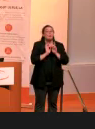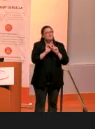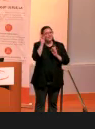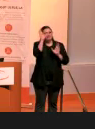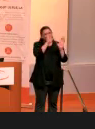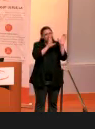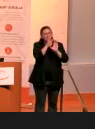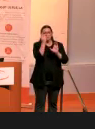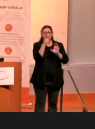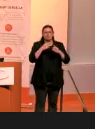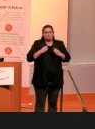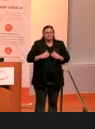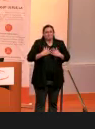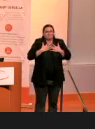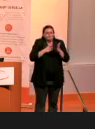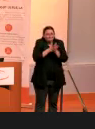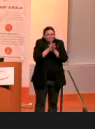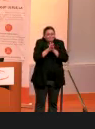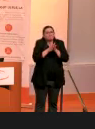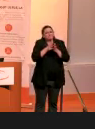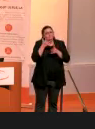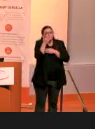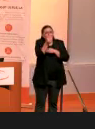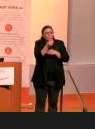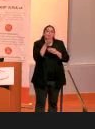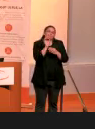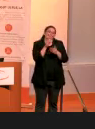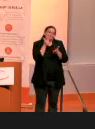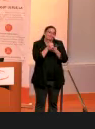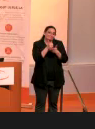you to actually go and continue, I think, can be really helpful.